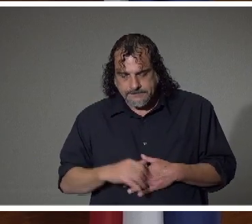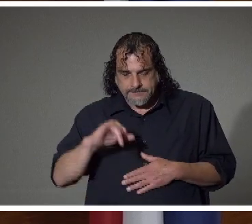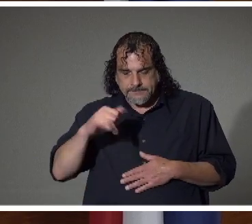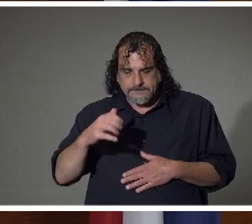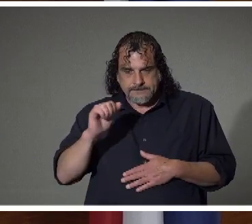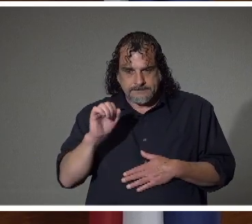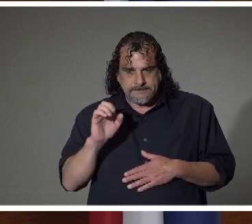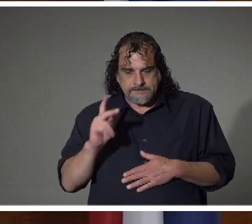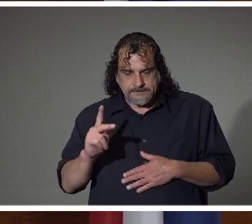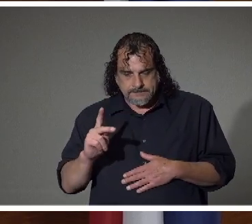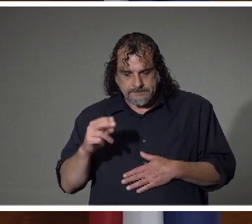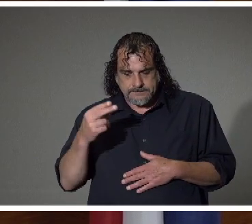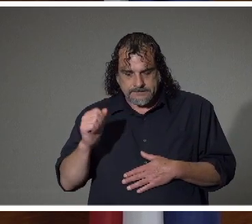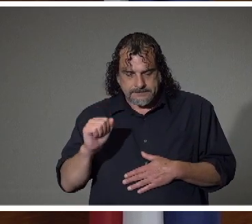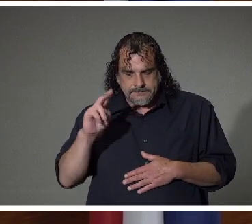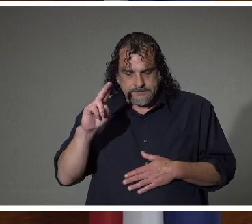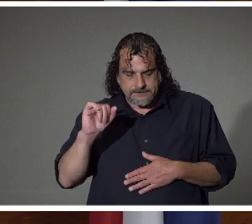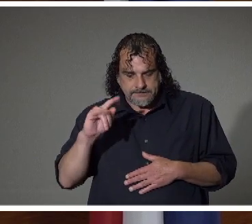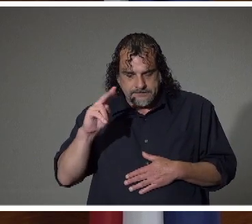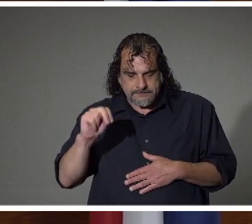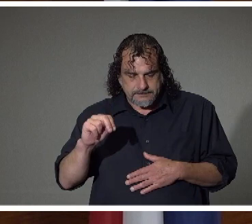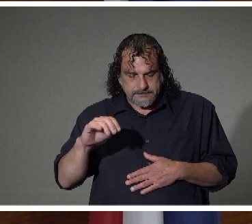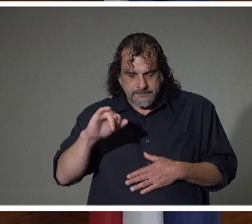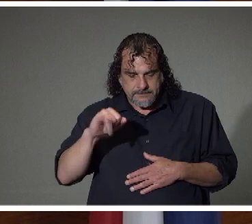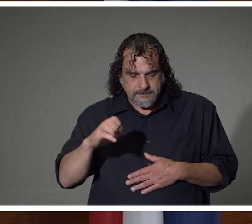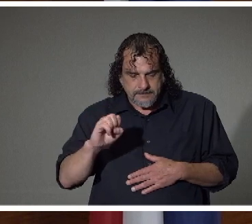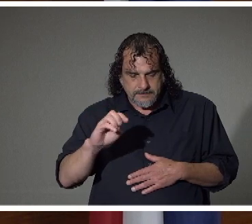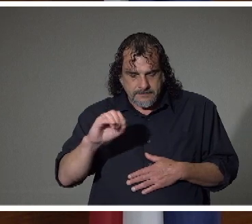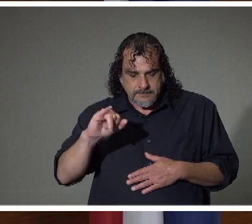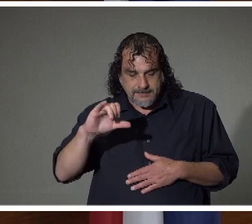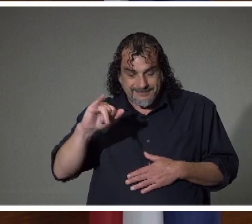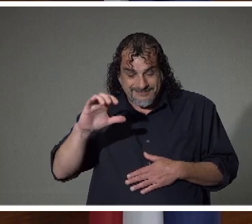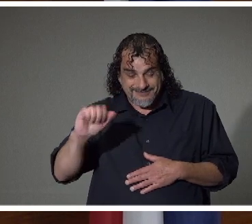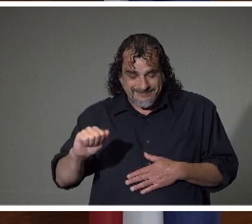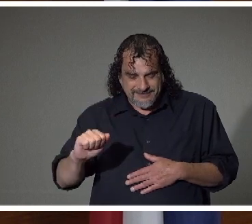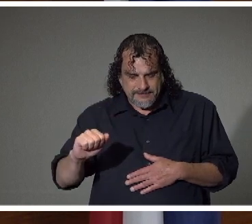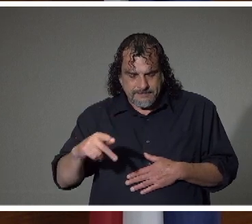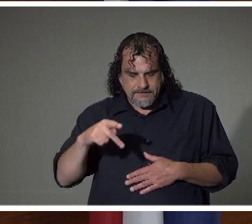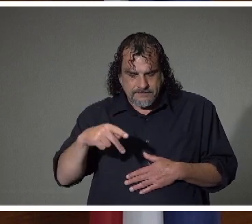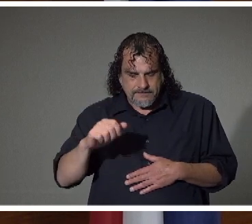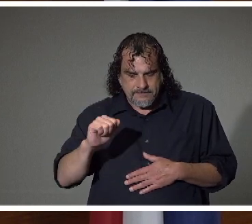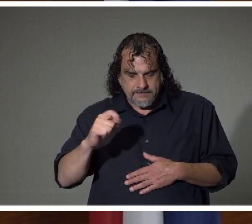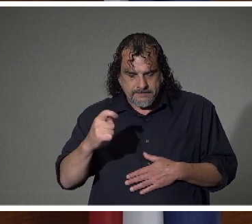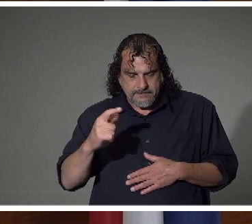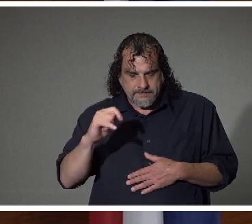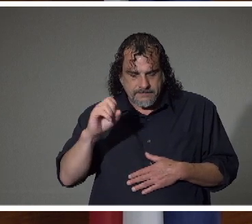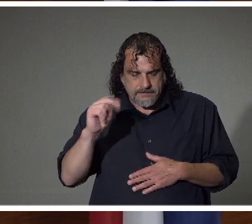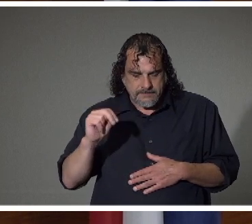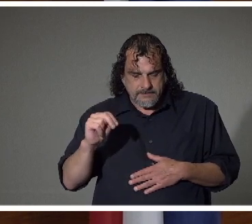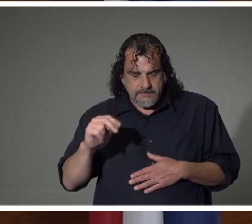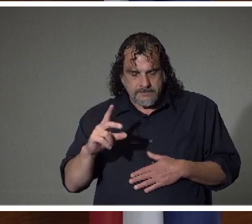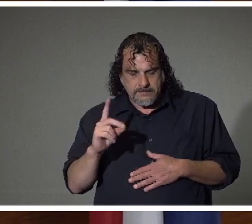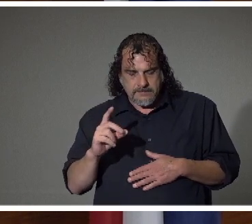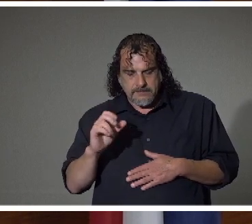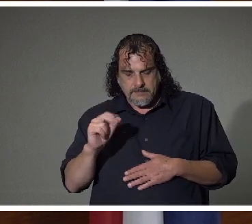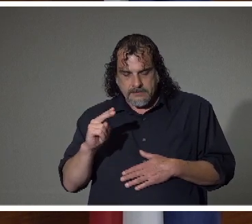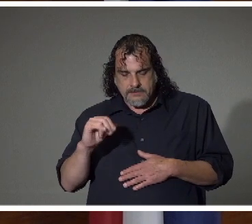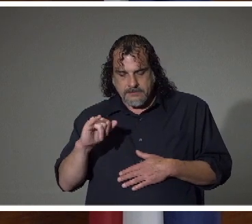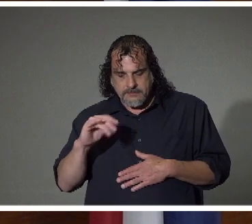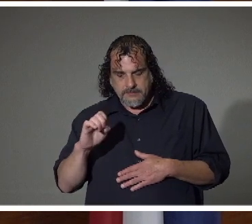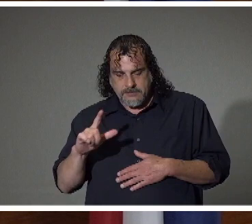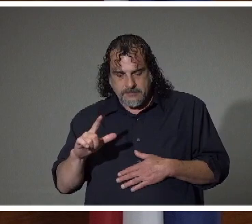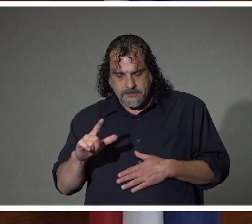Goff and Austin Wade and Jessica Long and Paxton Strong and Daniel Farah. Happy